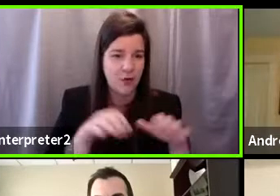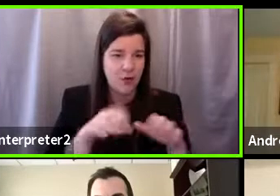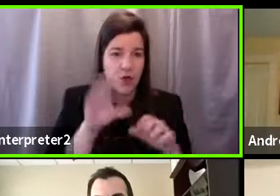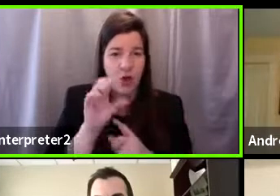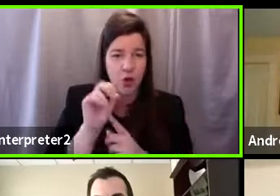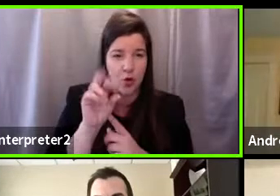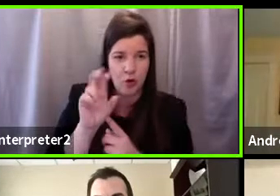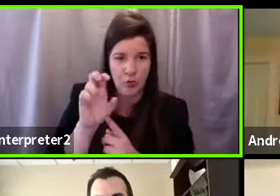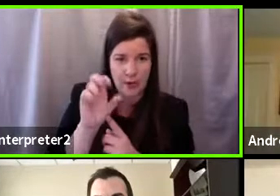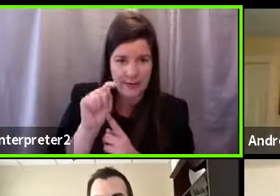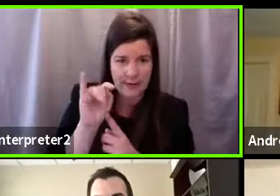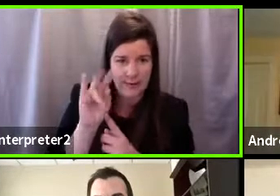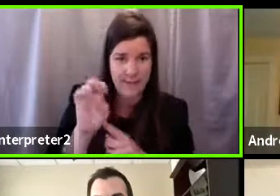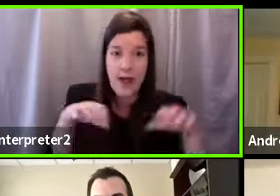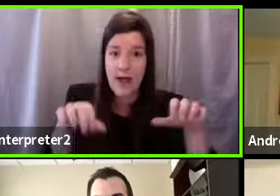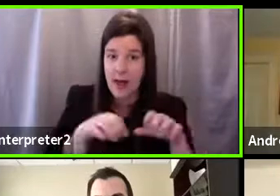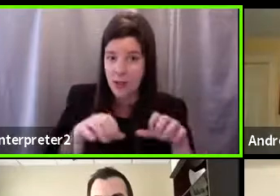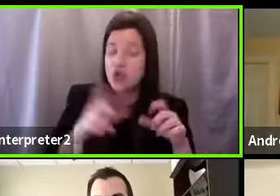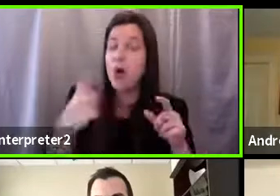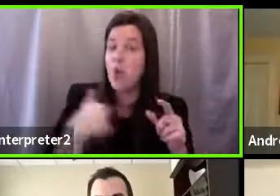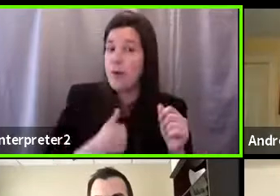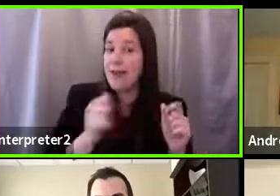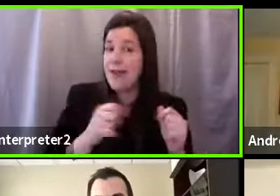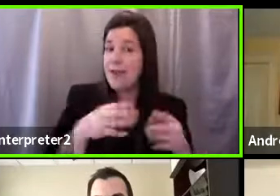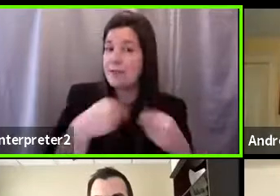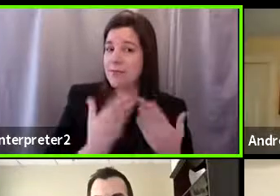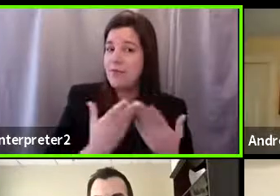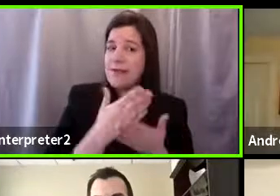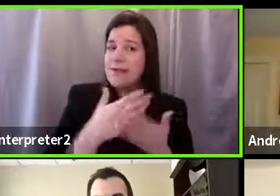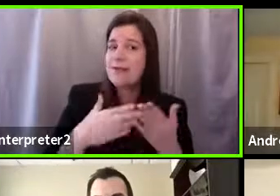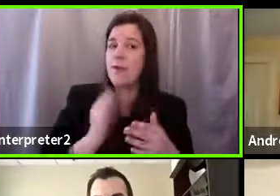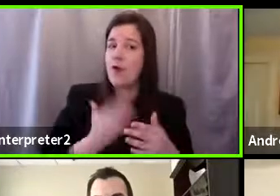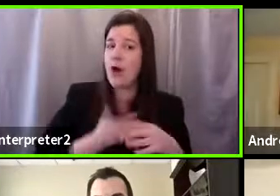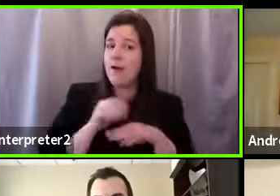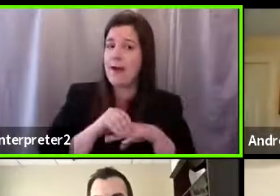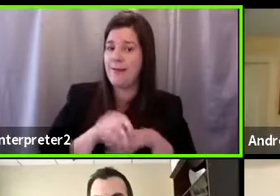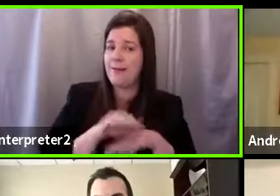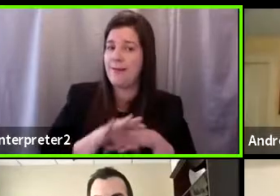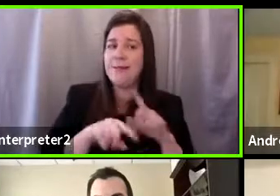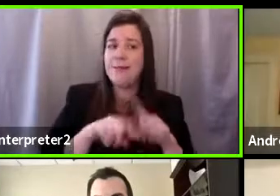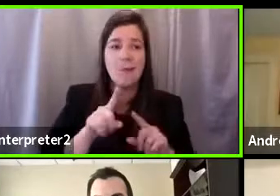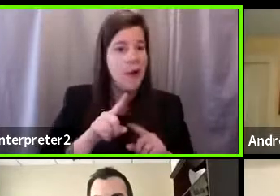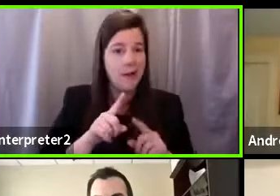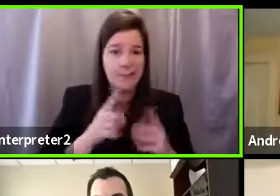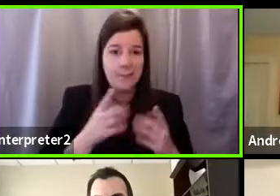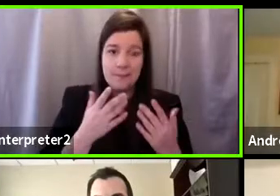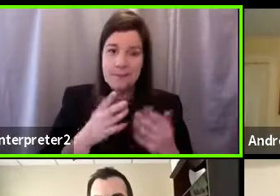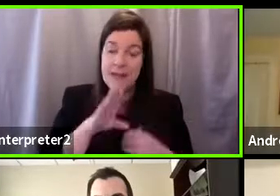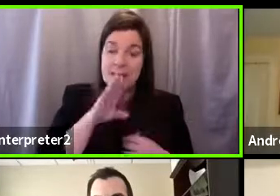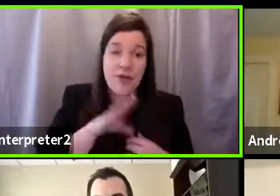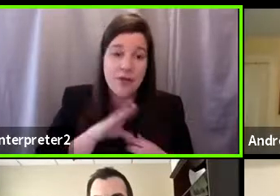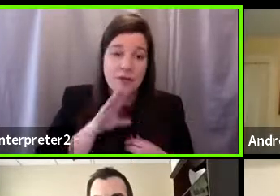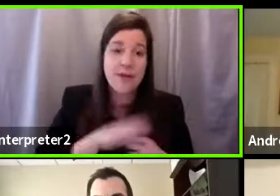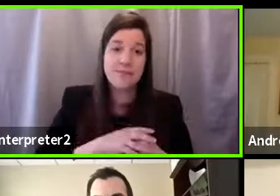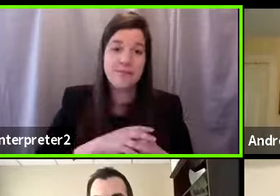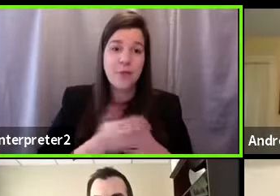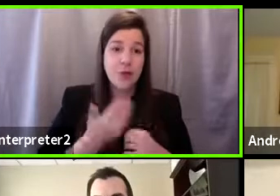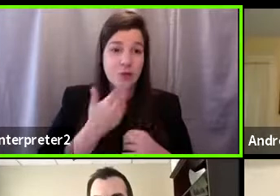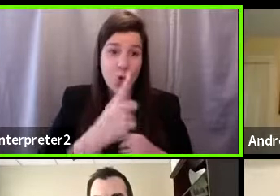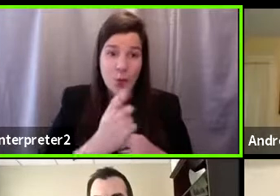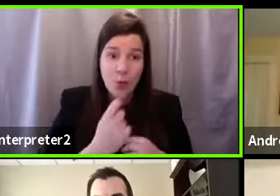advice on those matters. But it is it's a great question. It's very frustrating to us,